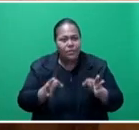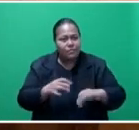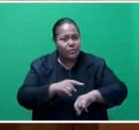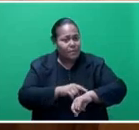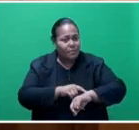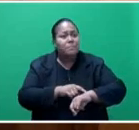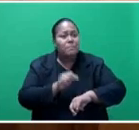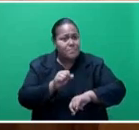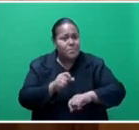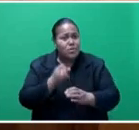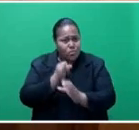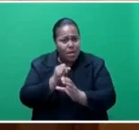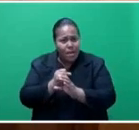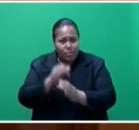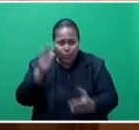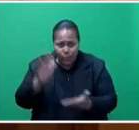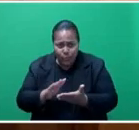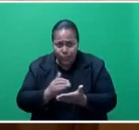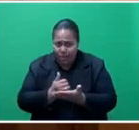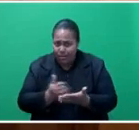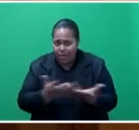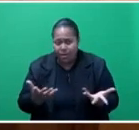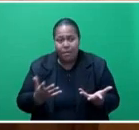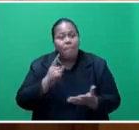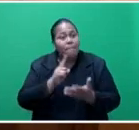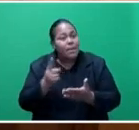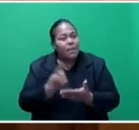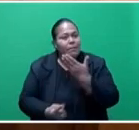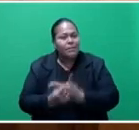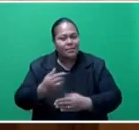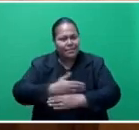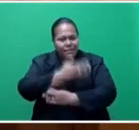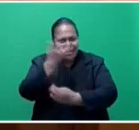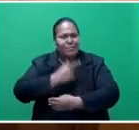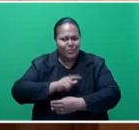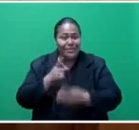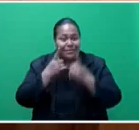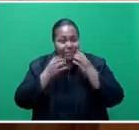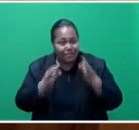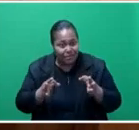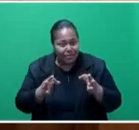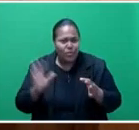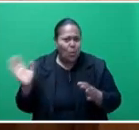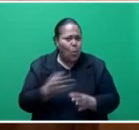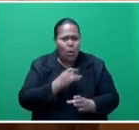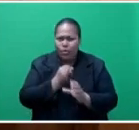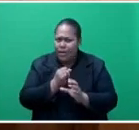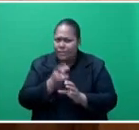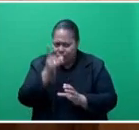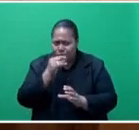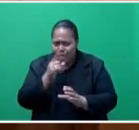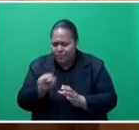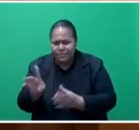did reduce briefly, more crime is happening during the day and also because of the curfew. All crime is undesirable, but the curfew